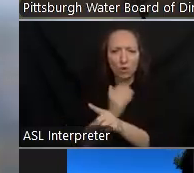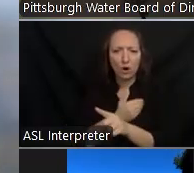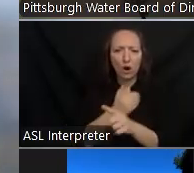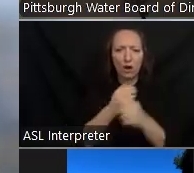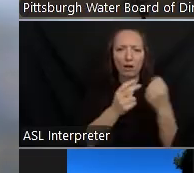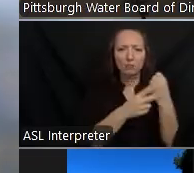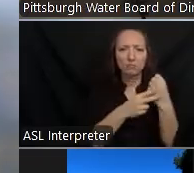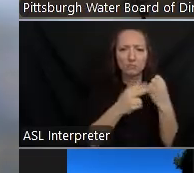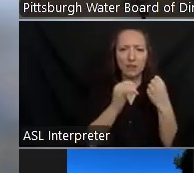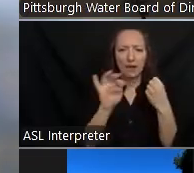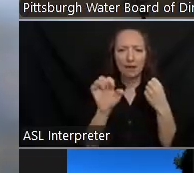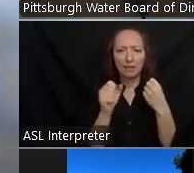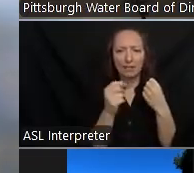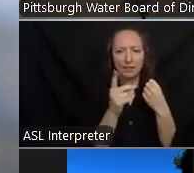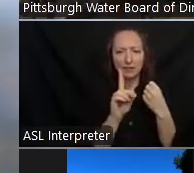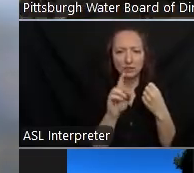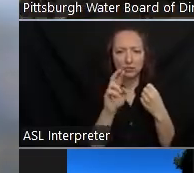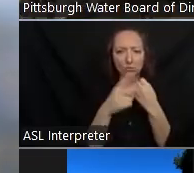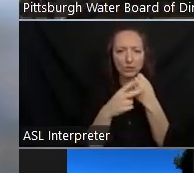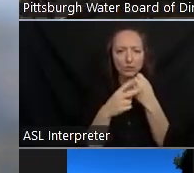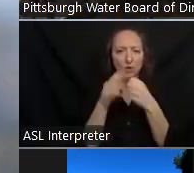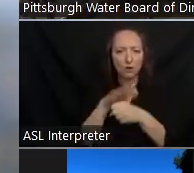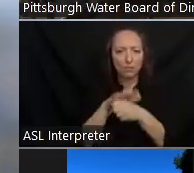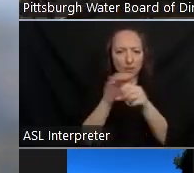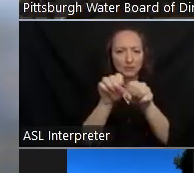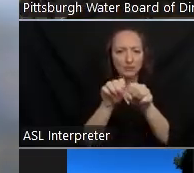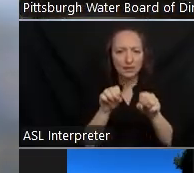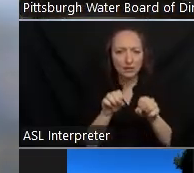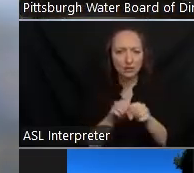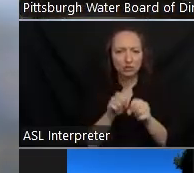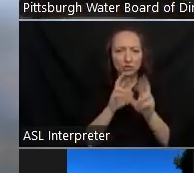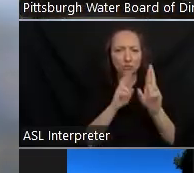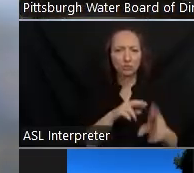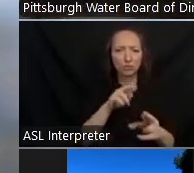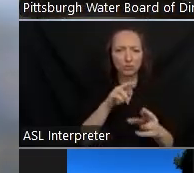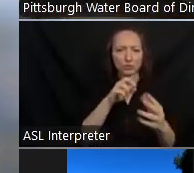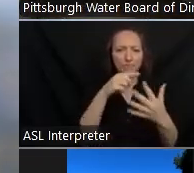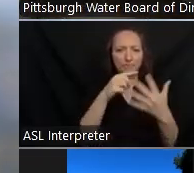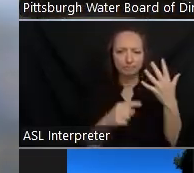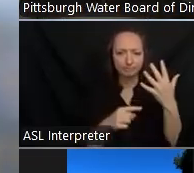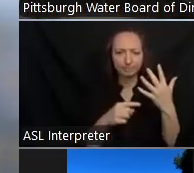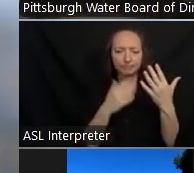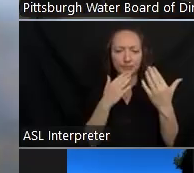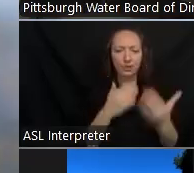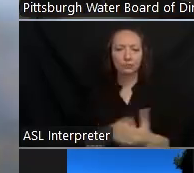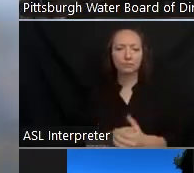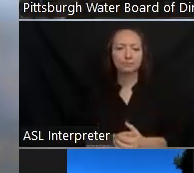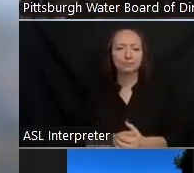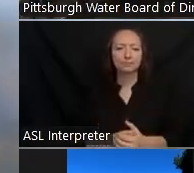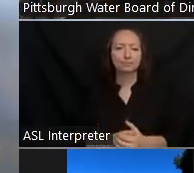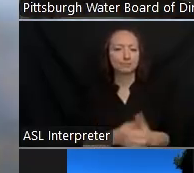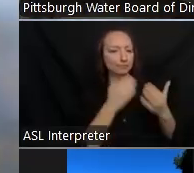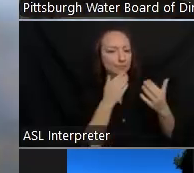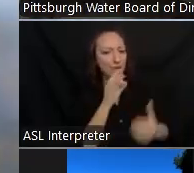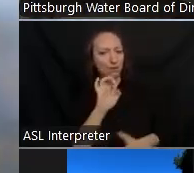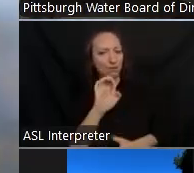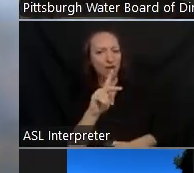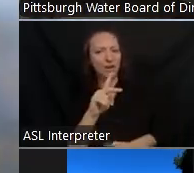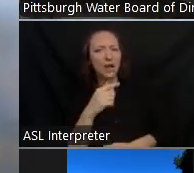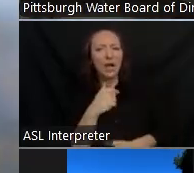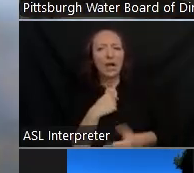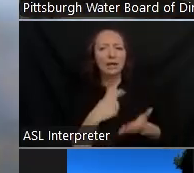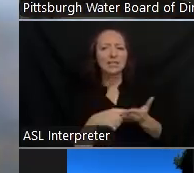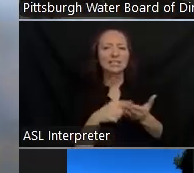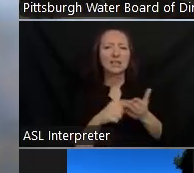Thanks, Frank. Any questions? Thanks, Frank. I had a discussion with Will a month or so ago about